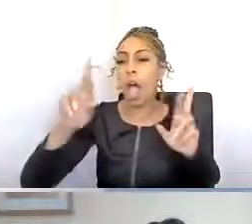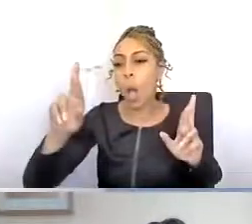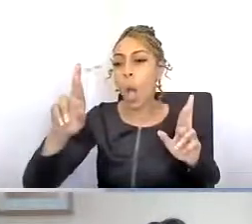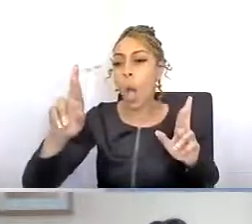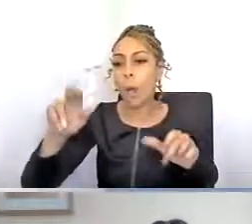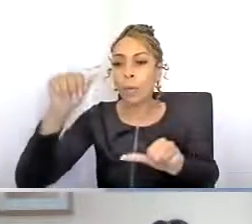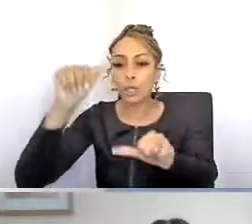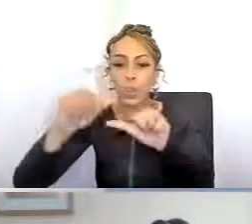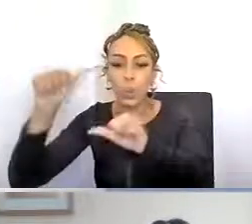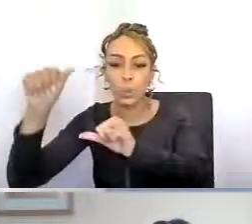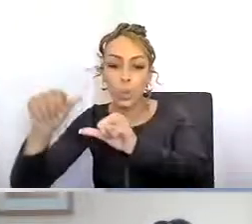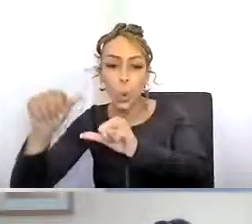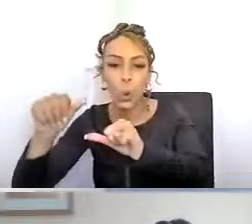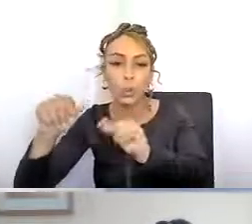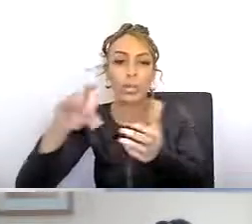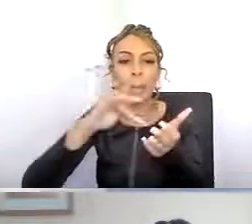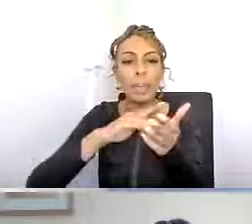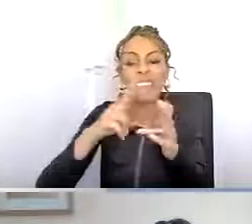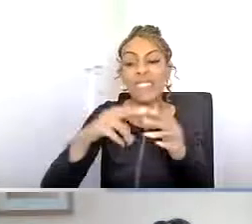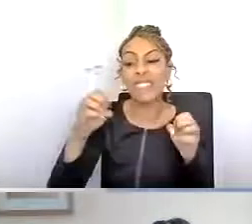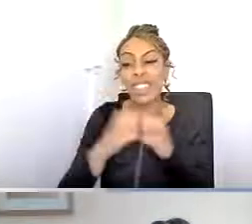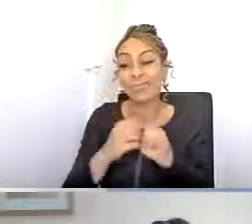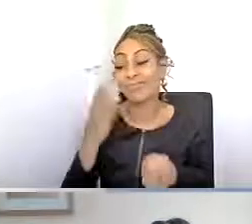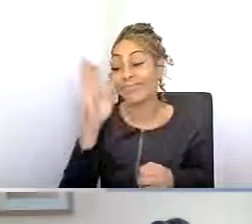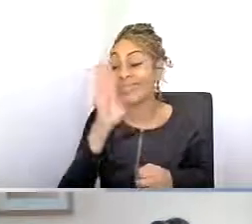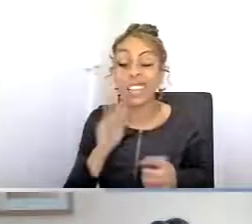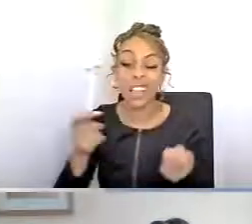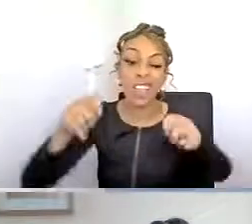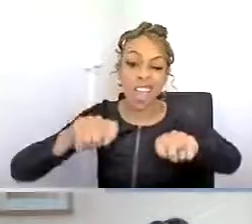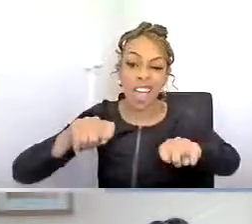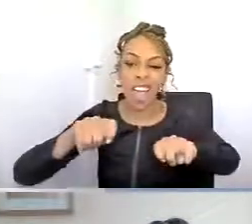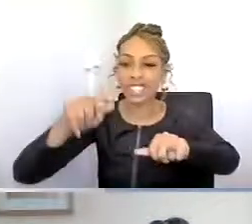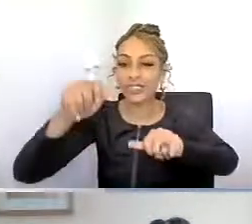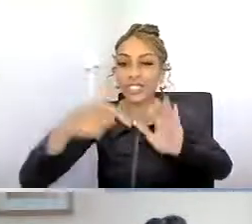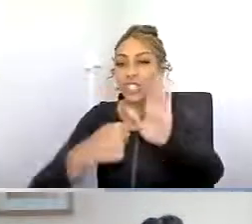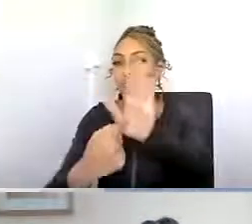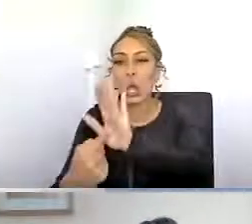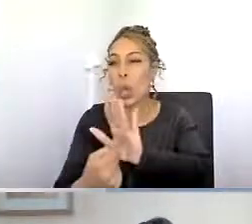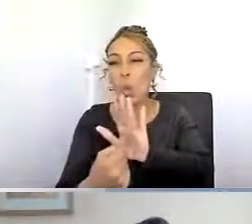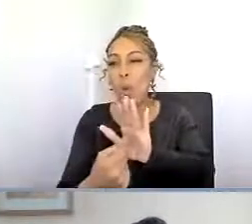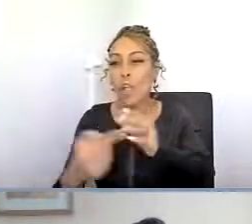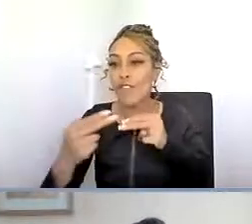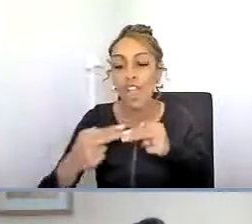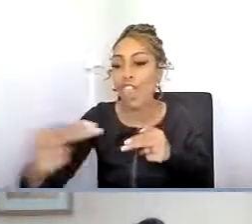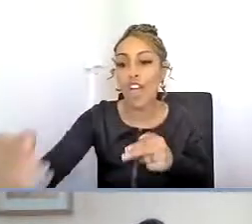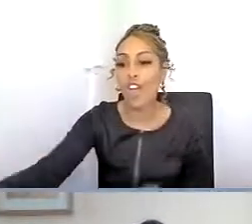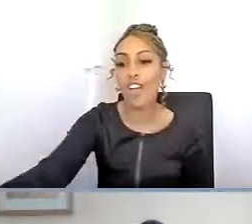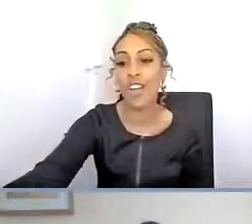open mid-February, and sadly we did go into lockdown, so it had a slightly shorter run.